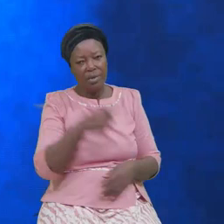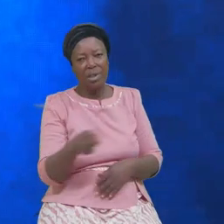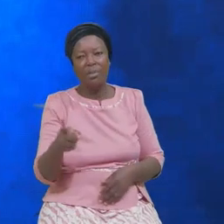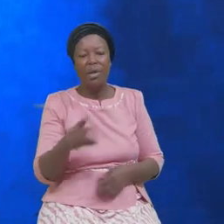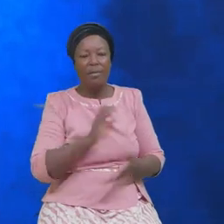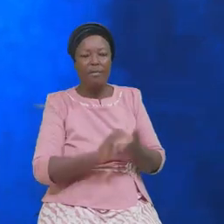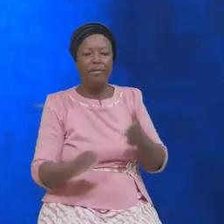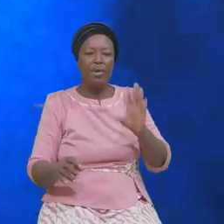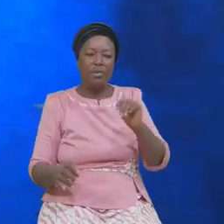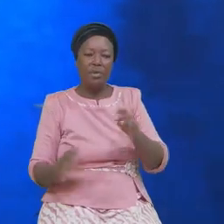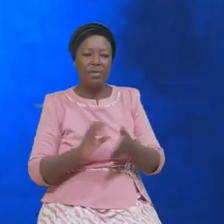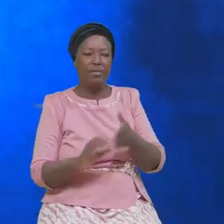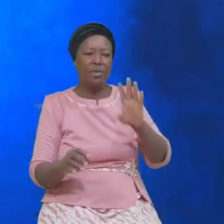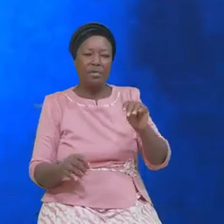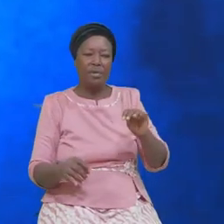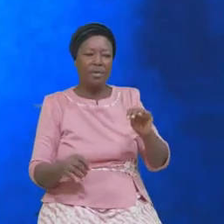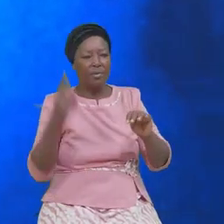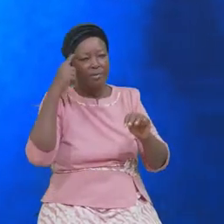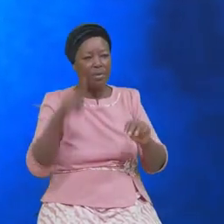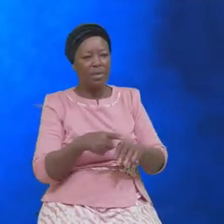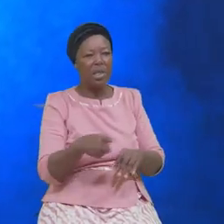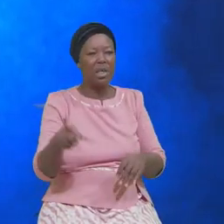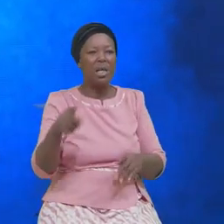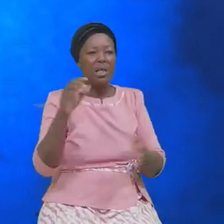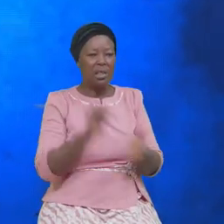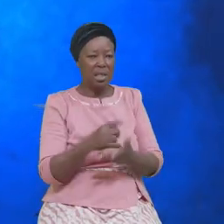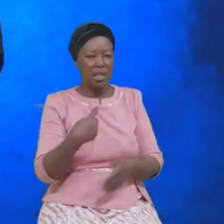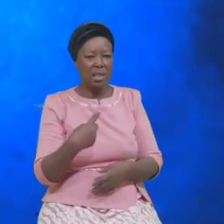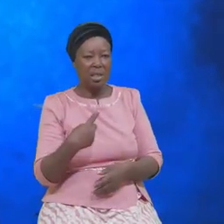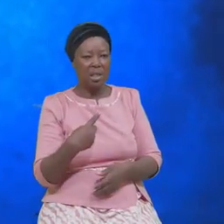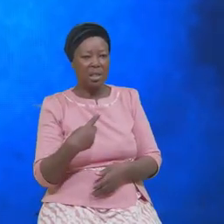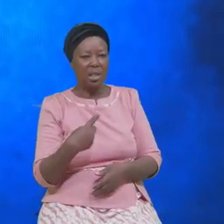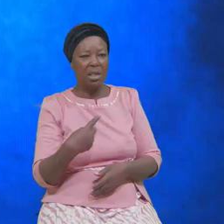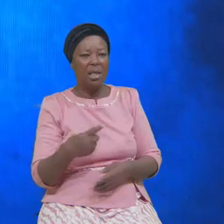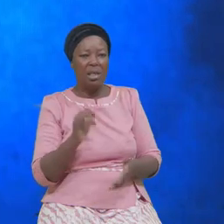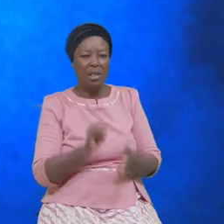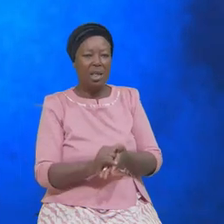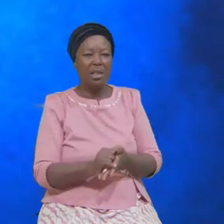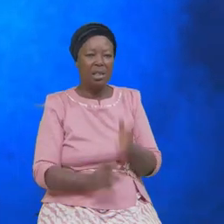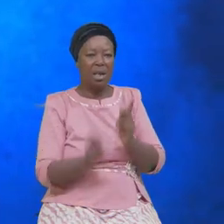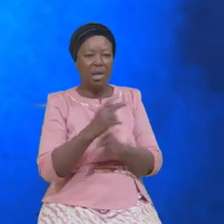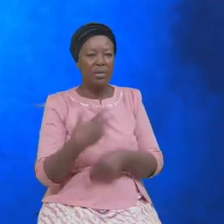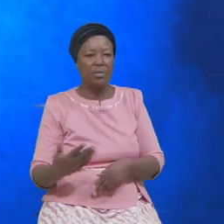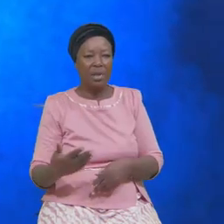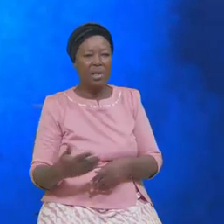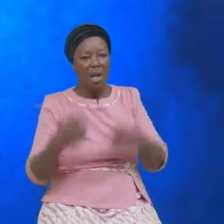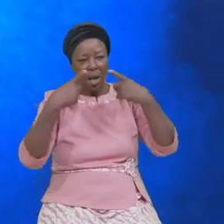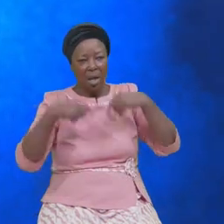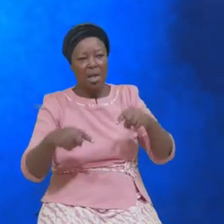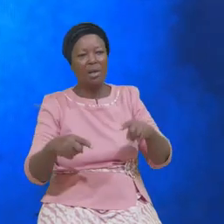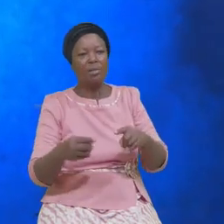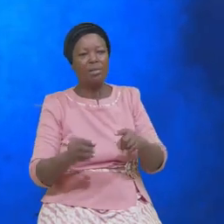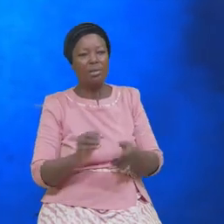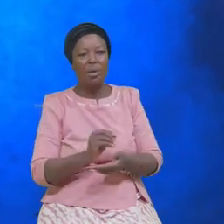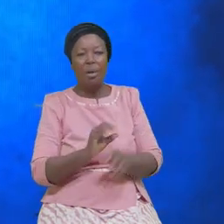14. In verse 14, for they that say such things declare plainly that they seek